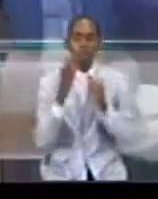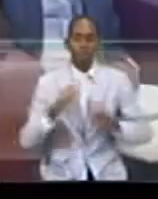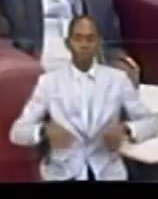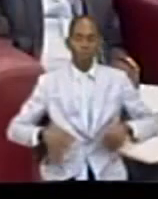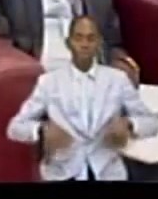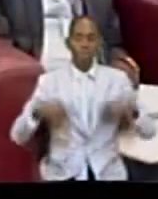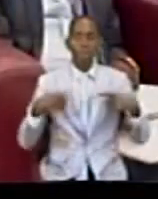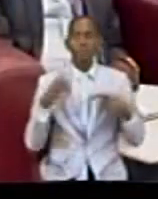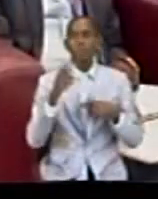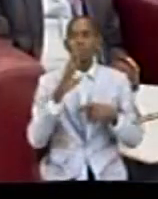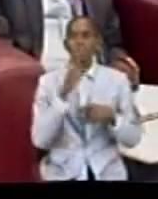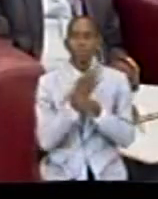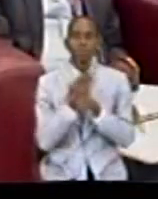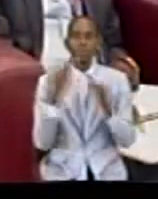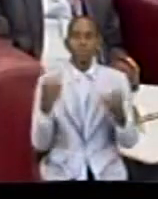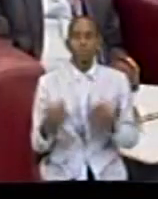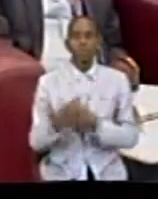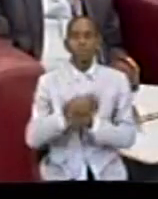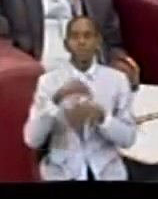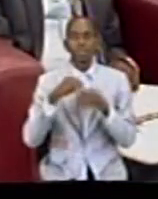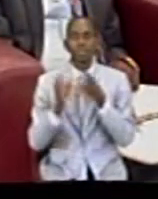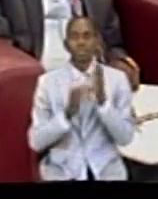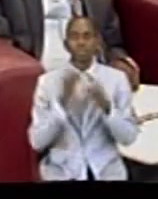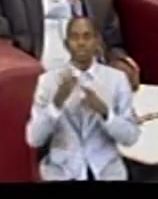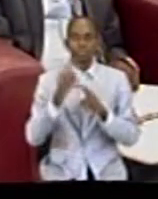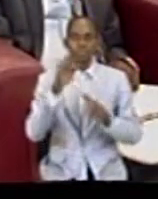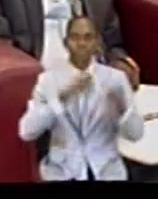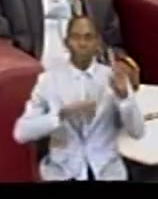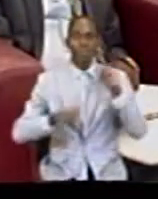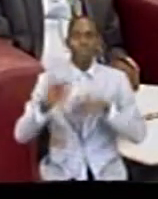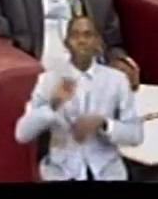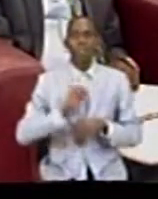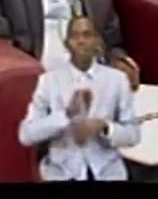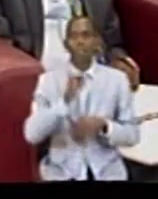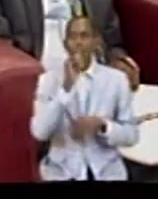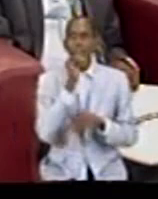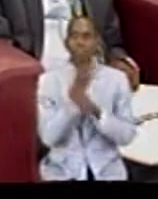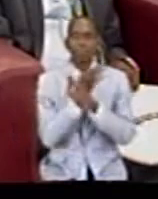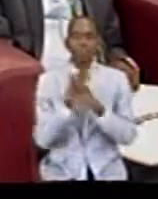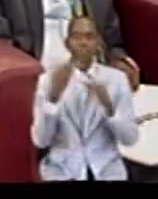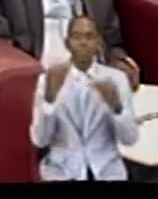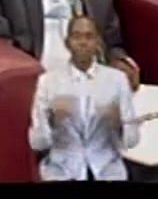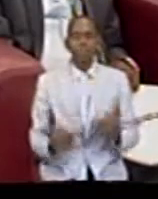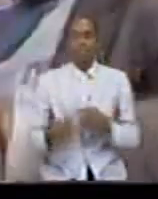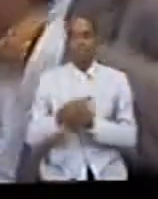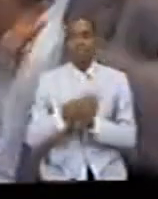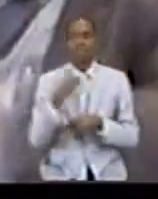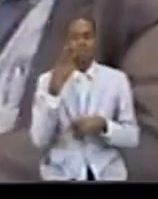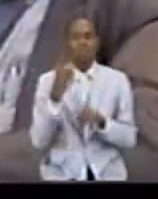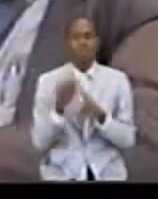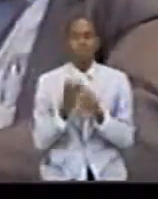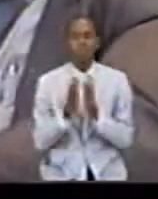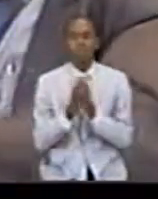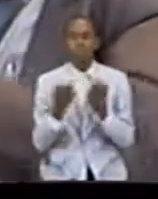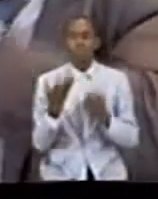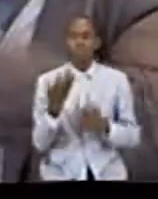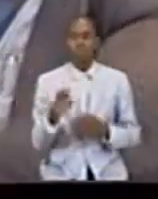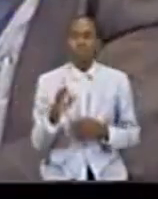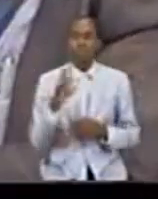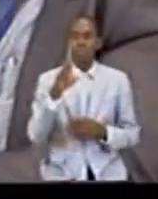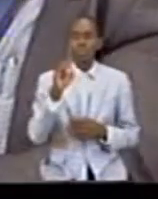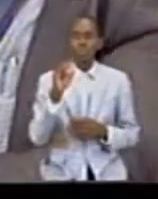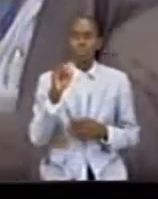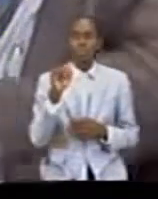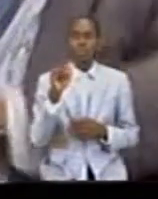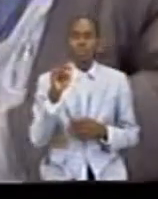today. I am free today. Romans chapter 8, I'm reading from verse 1. There